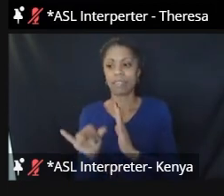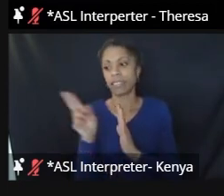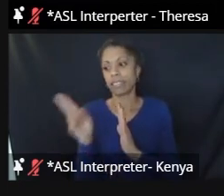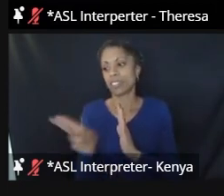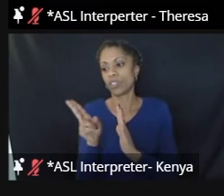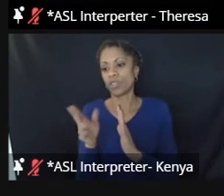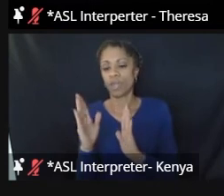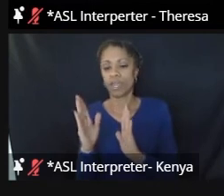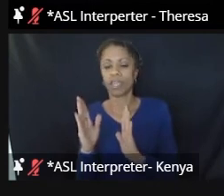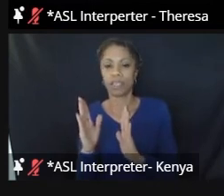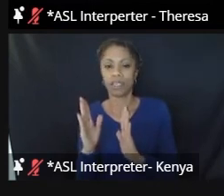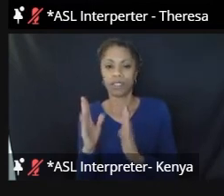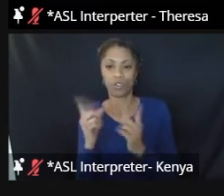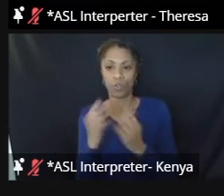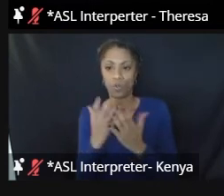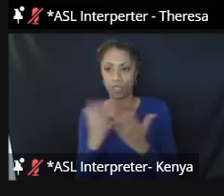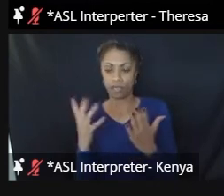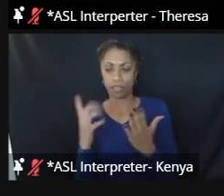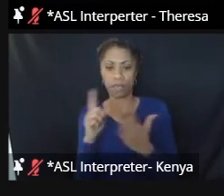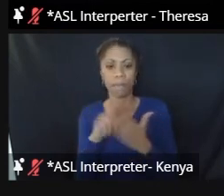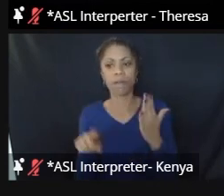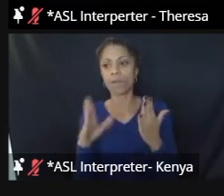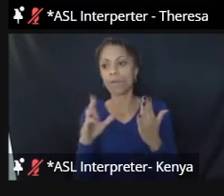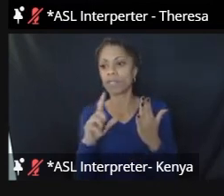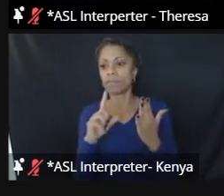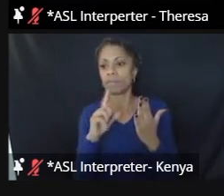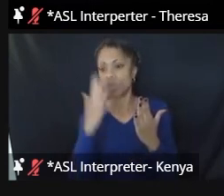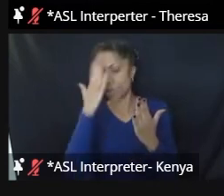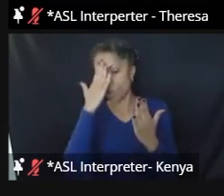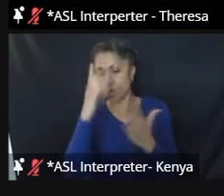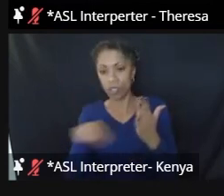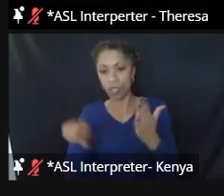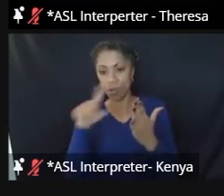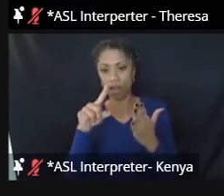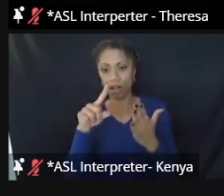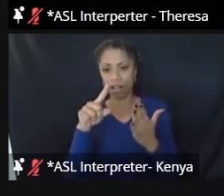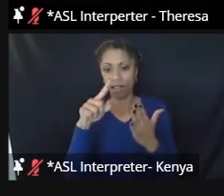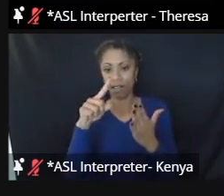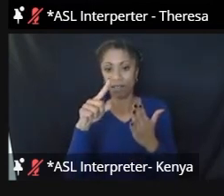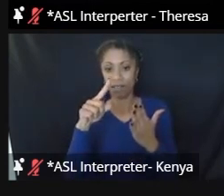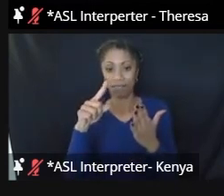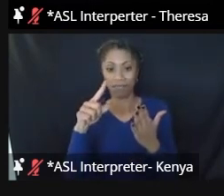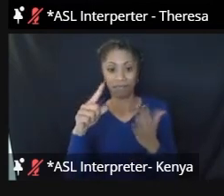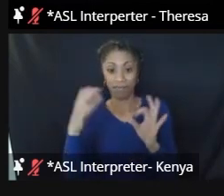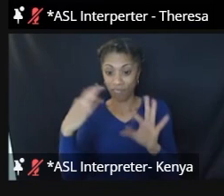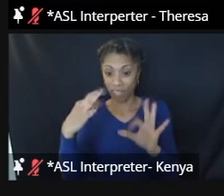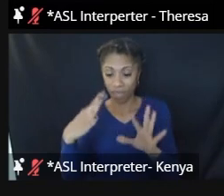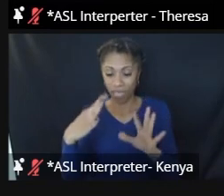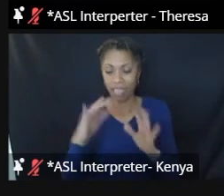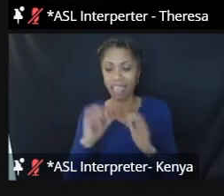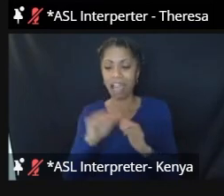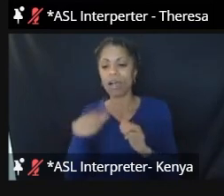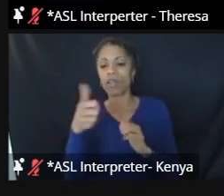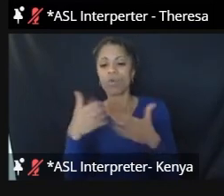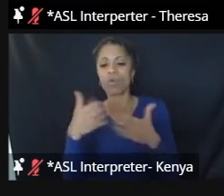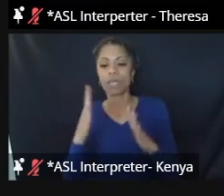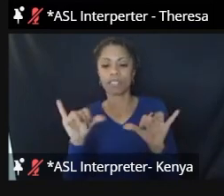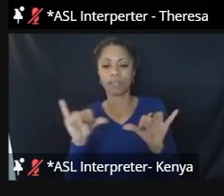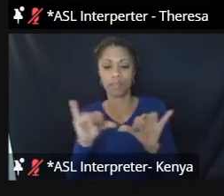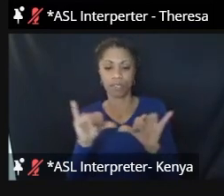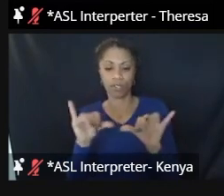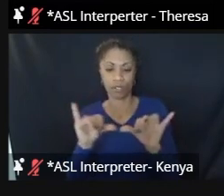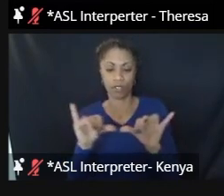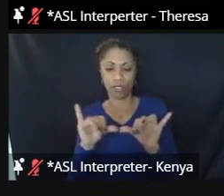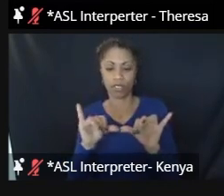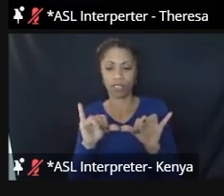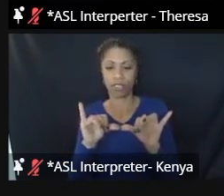measure things, but we truly do want to know what you all think about how else we can measure this. So for